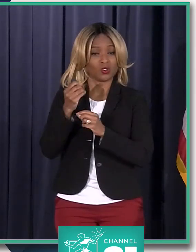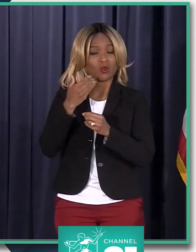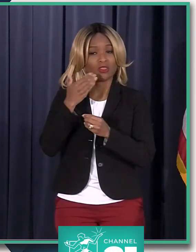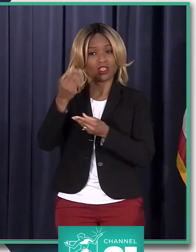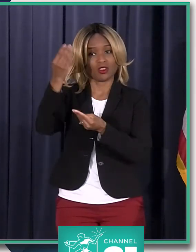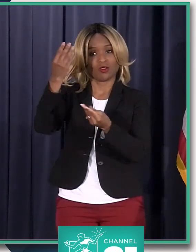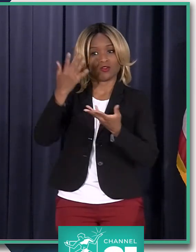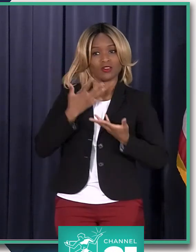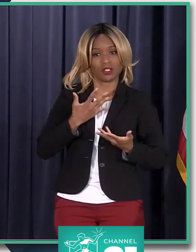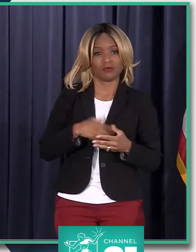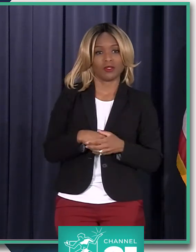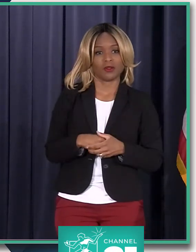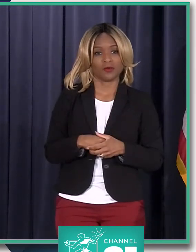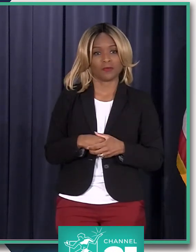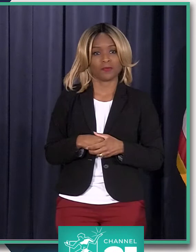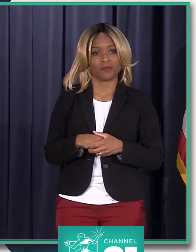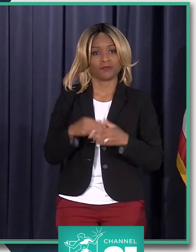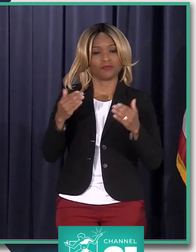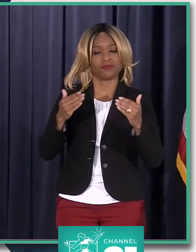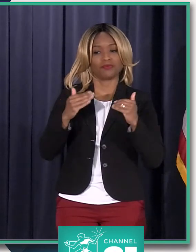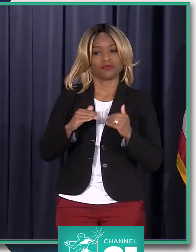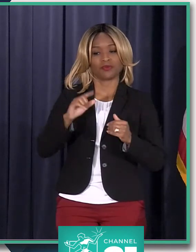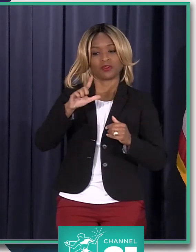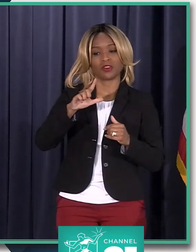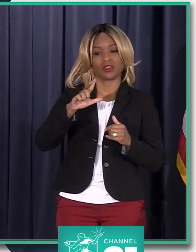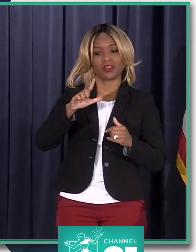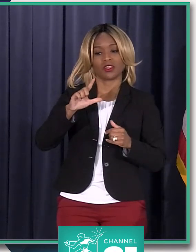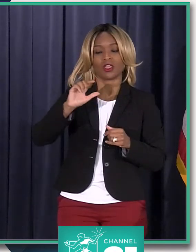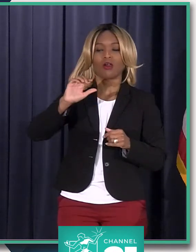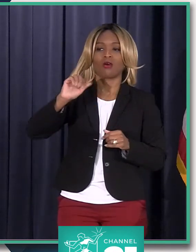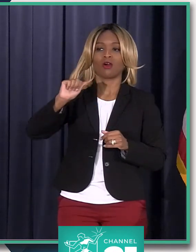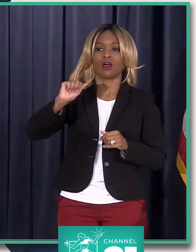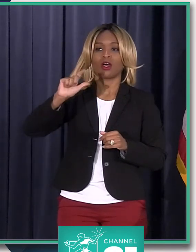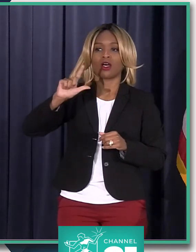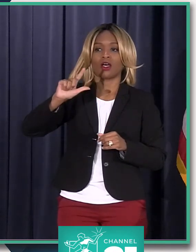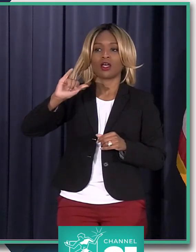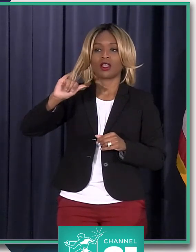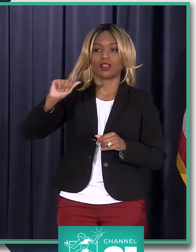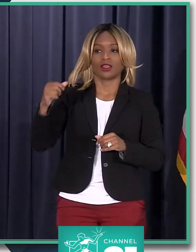Okay, next is Aaliyah. Aaliyah, you are up.